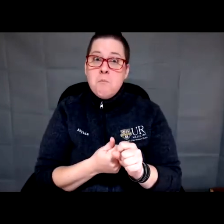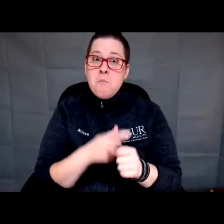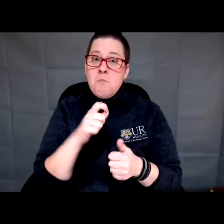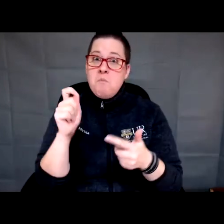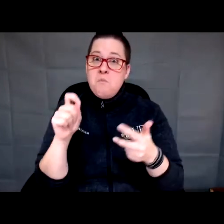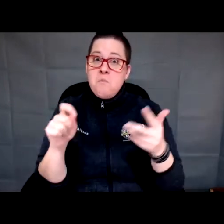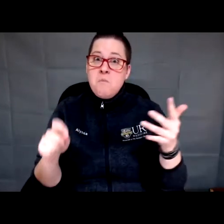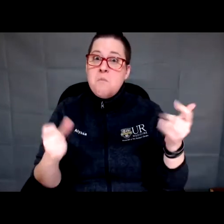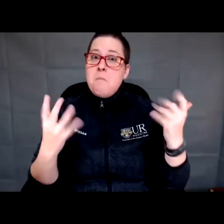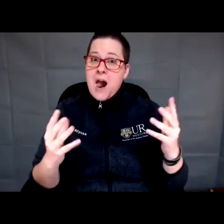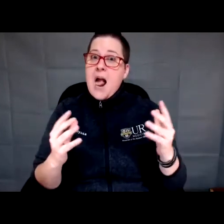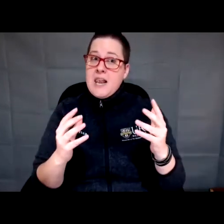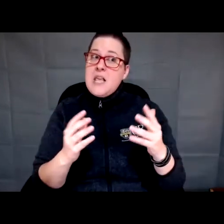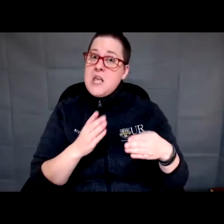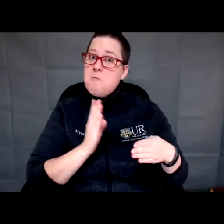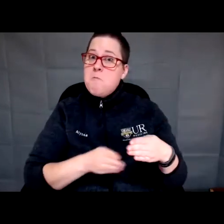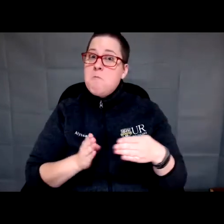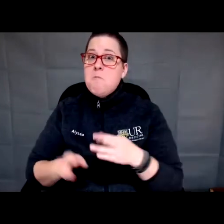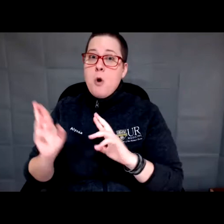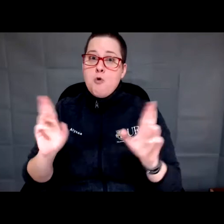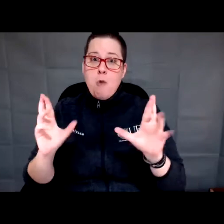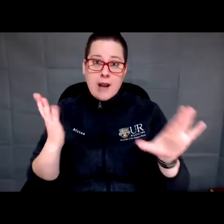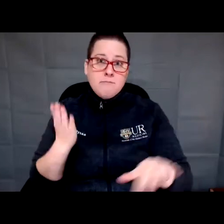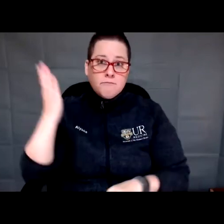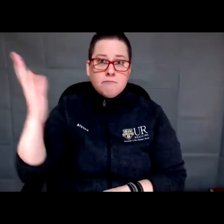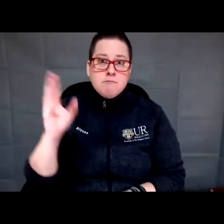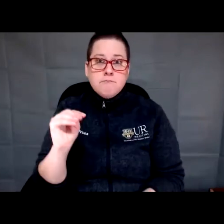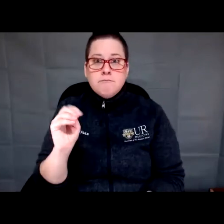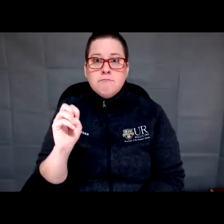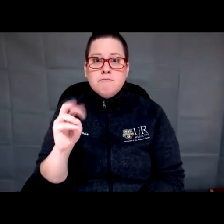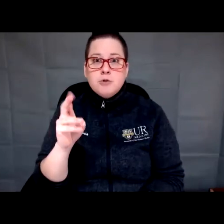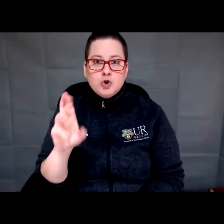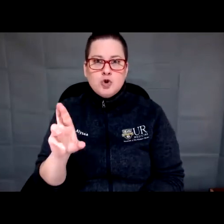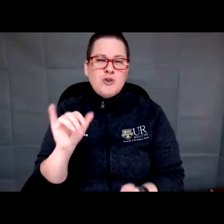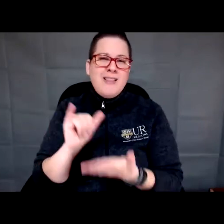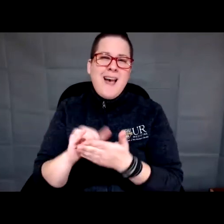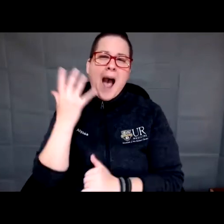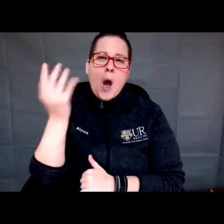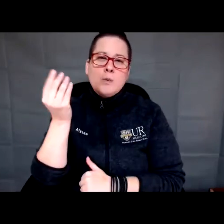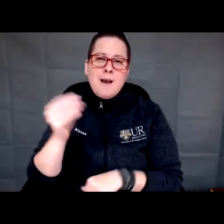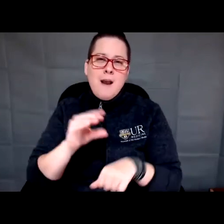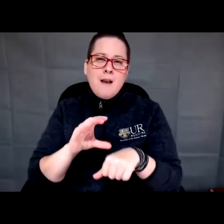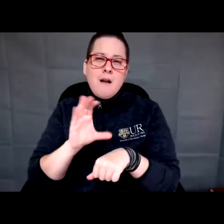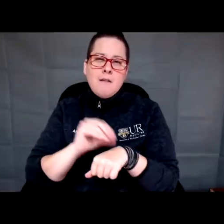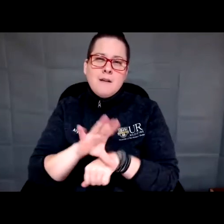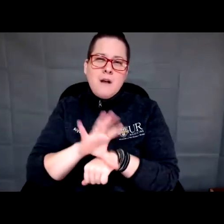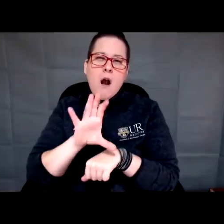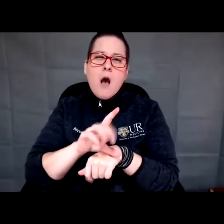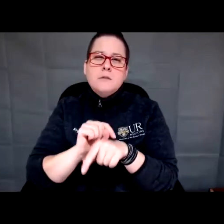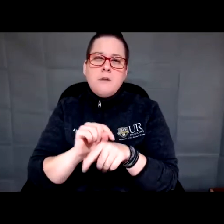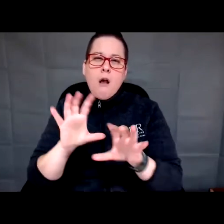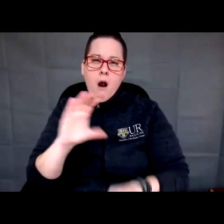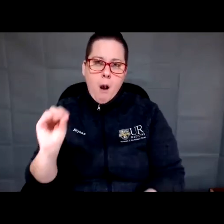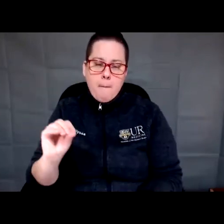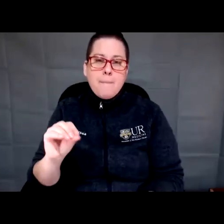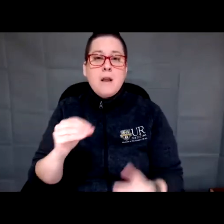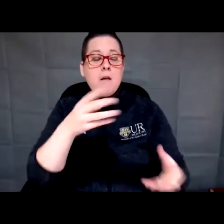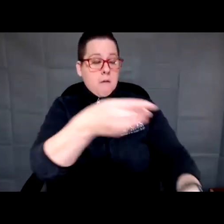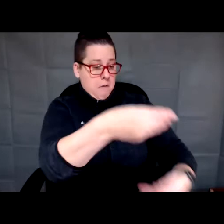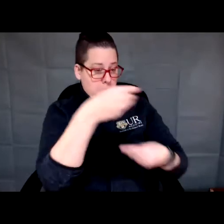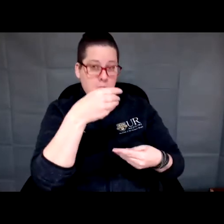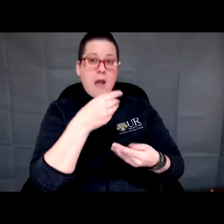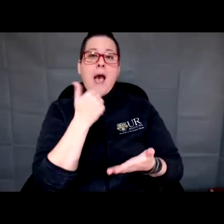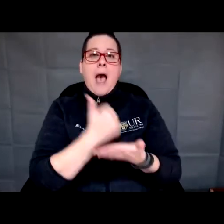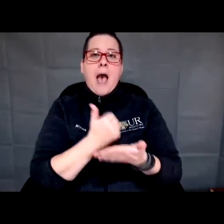and are now ready to submit to Mercer, who is our outside consultant, who will use those to assist them in